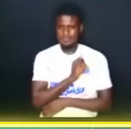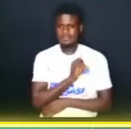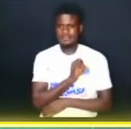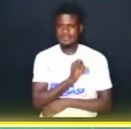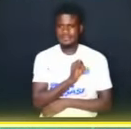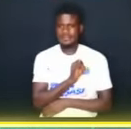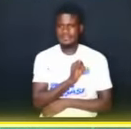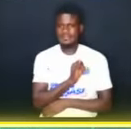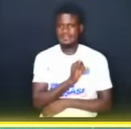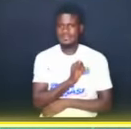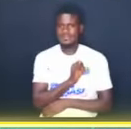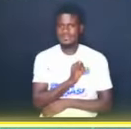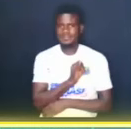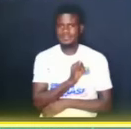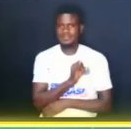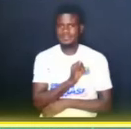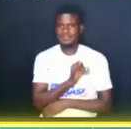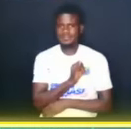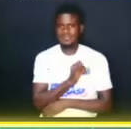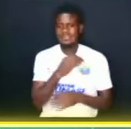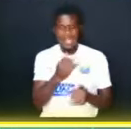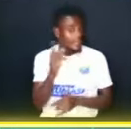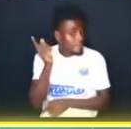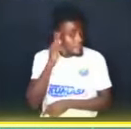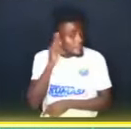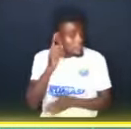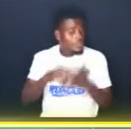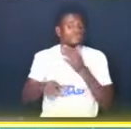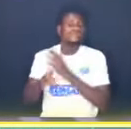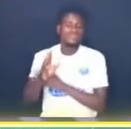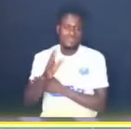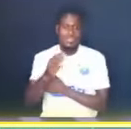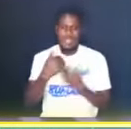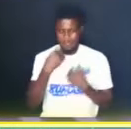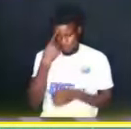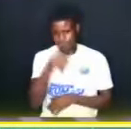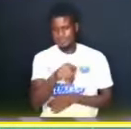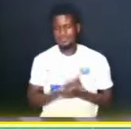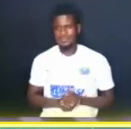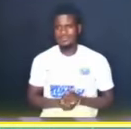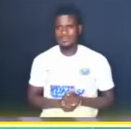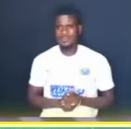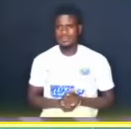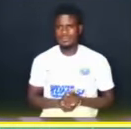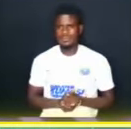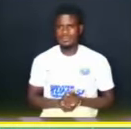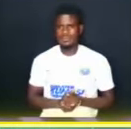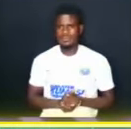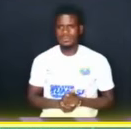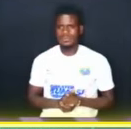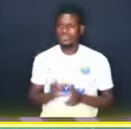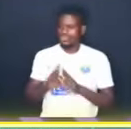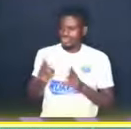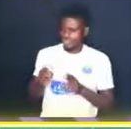min si ne man so hene na afei ti eurade asem." Now so between Samuel and Saul, if we are talking about